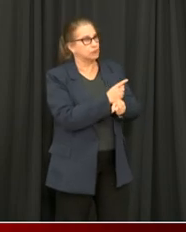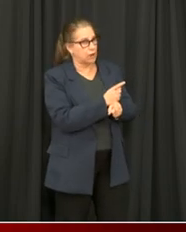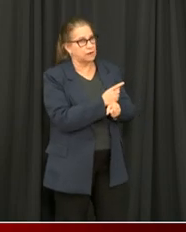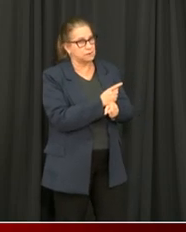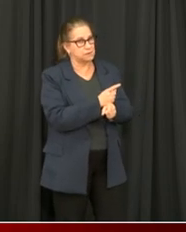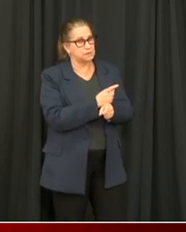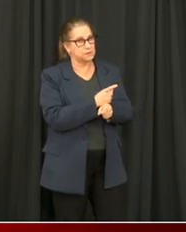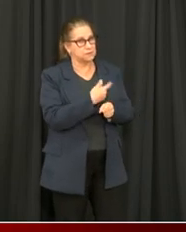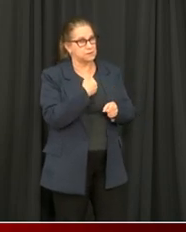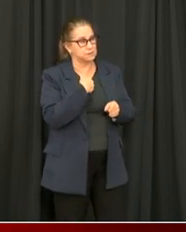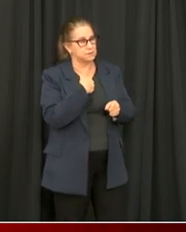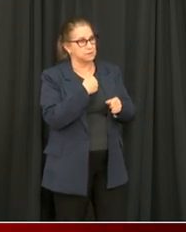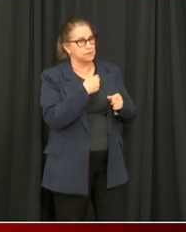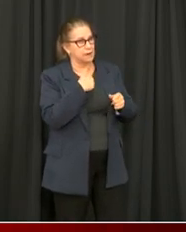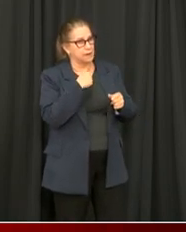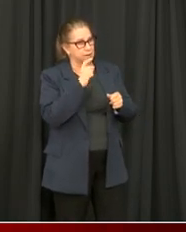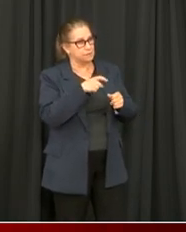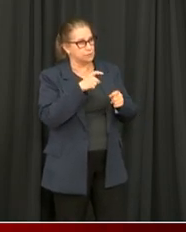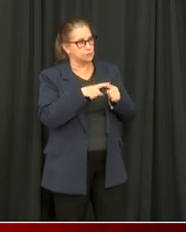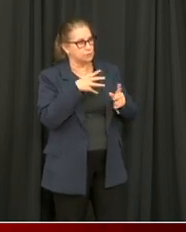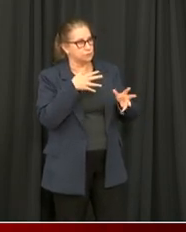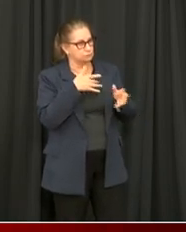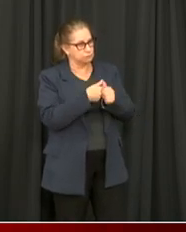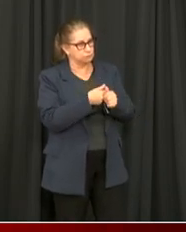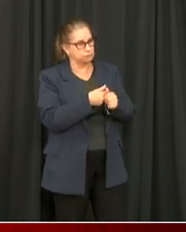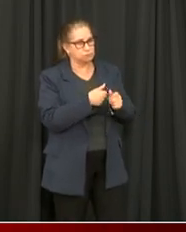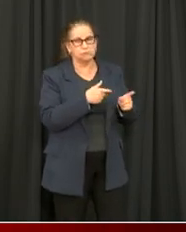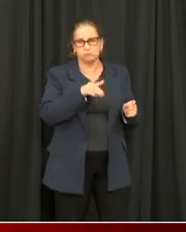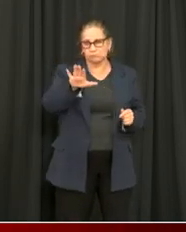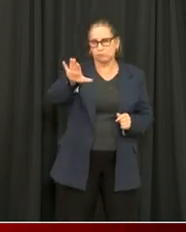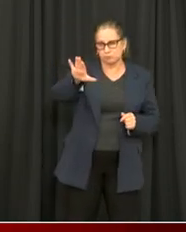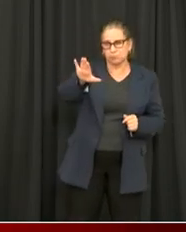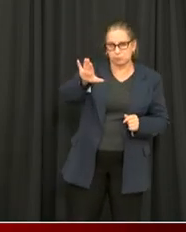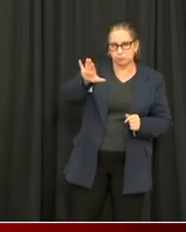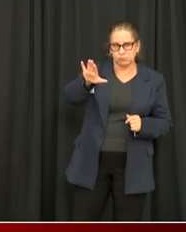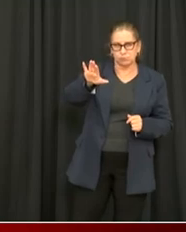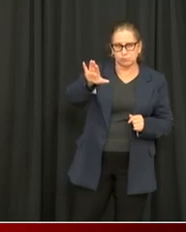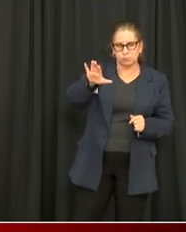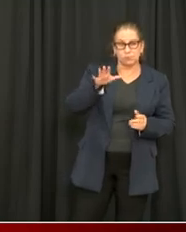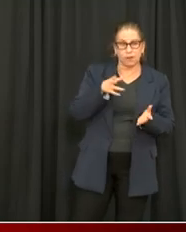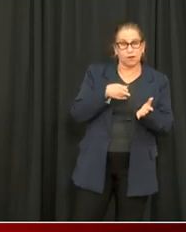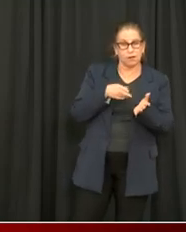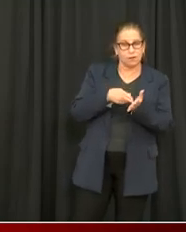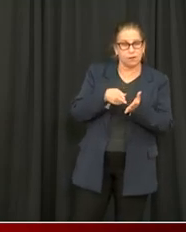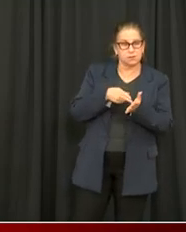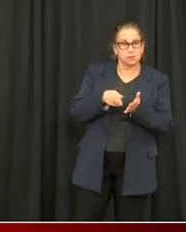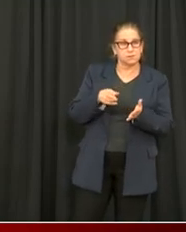that time? We're not really, so Monday? honestly, Mark, we